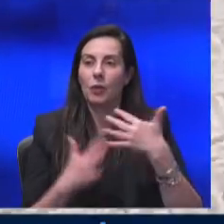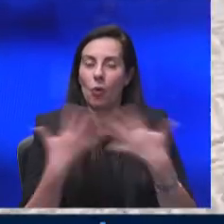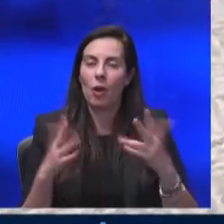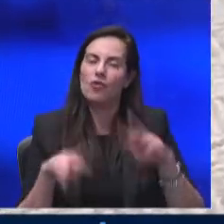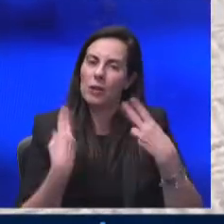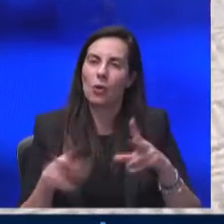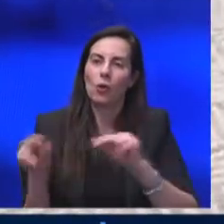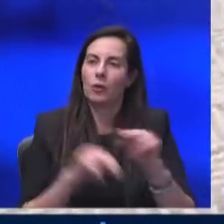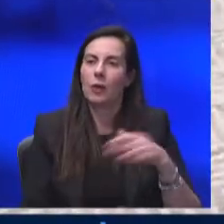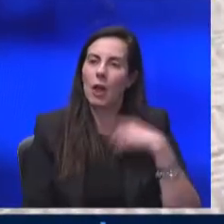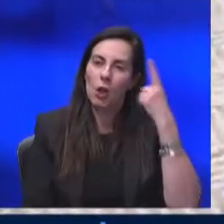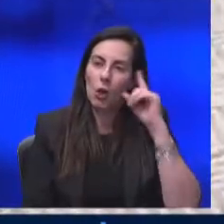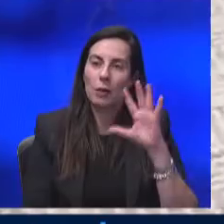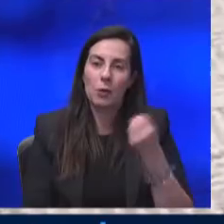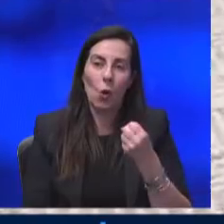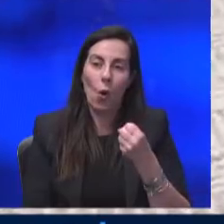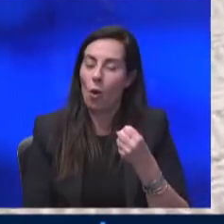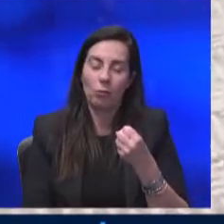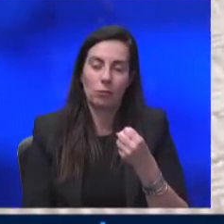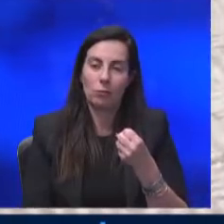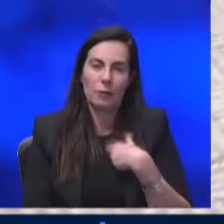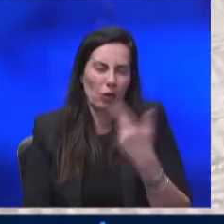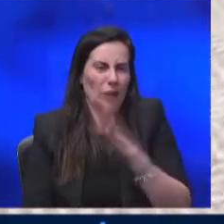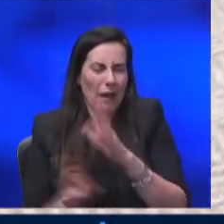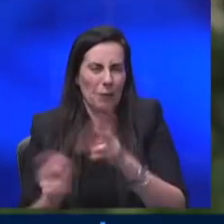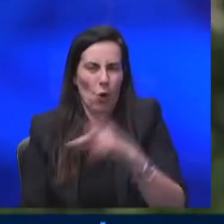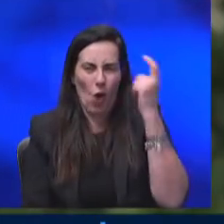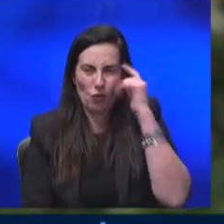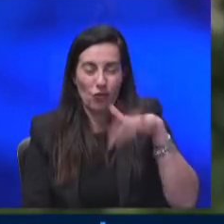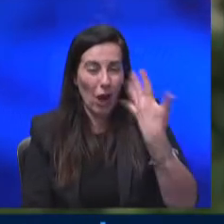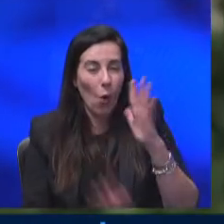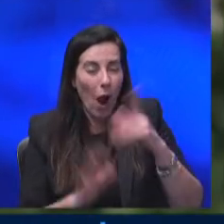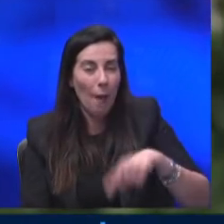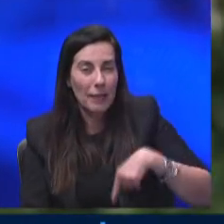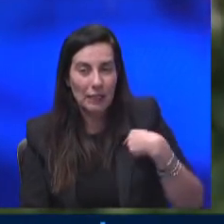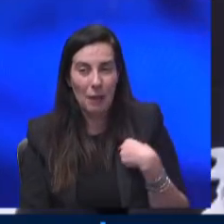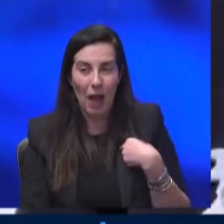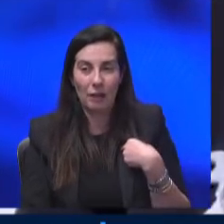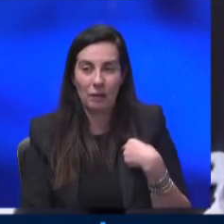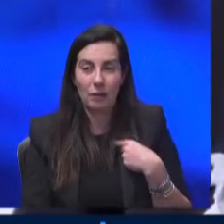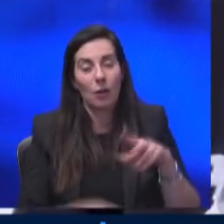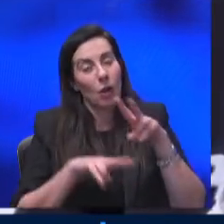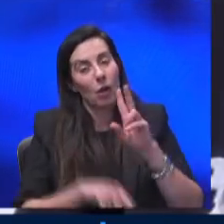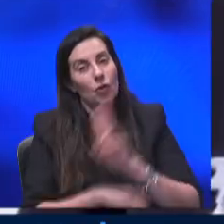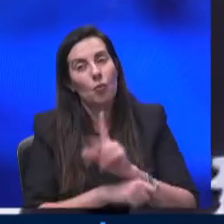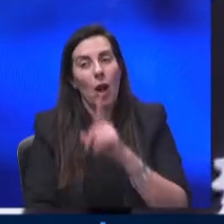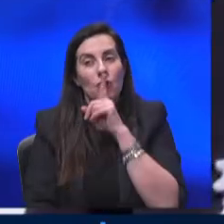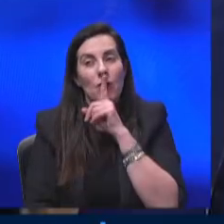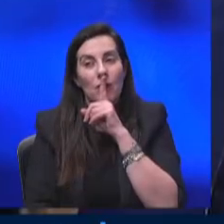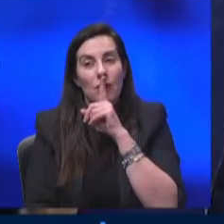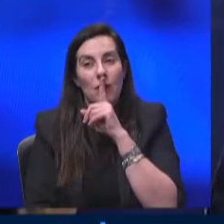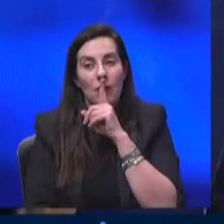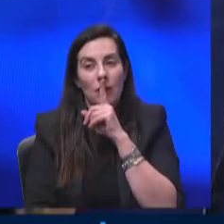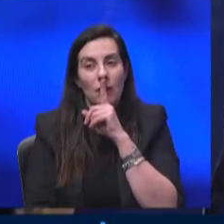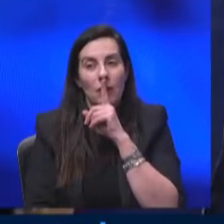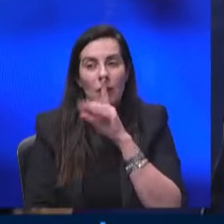know how they could expect that after all of this time we would still just be silent if there is an active role